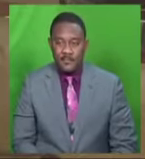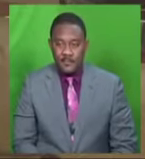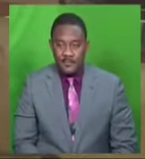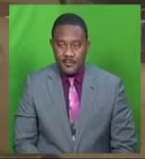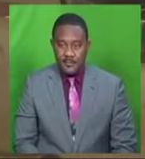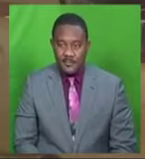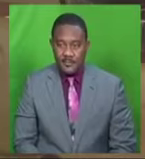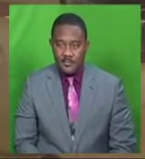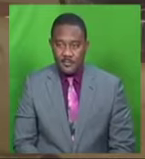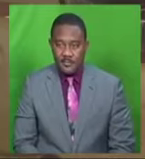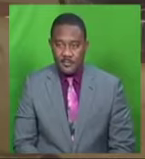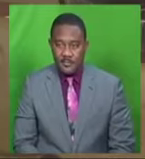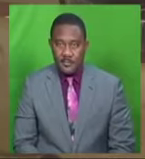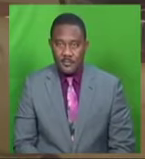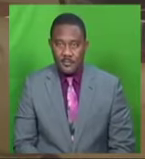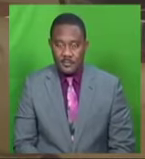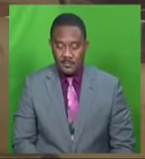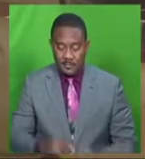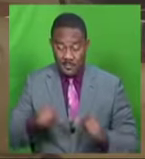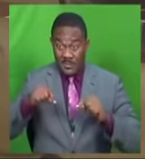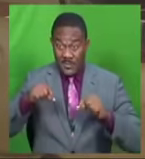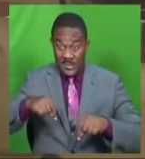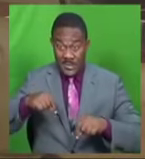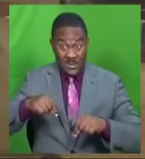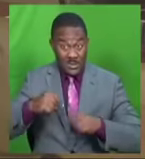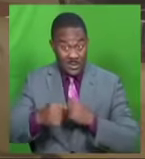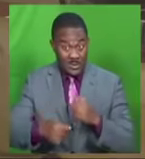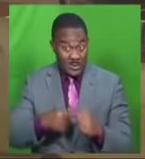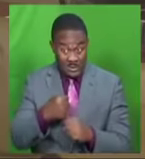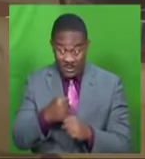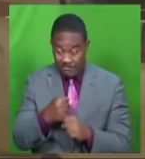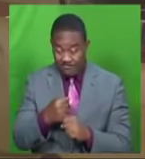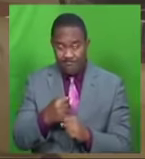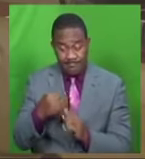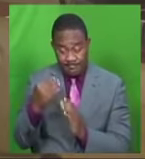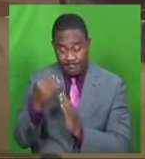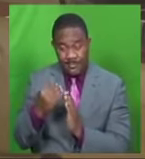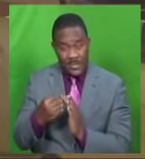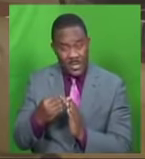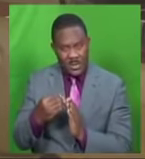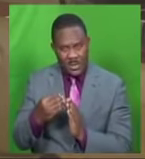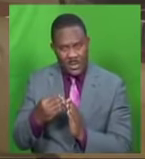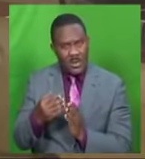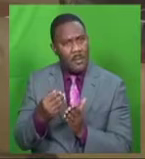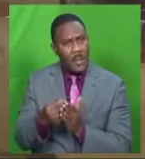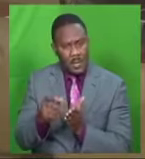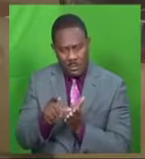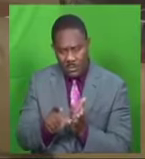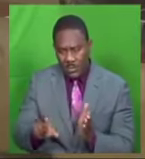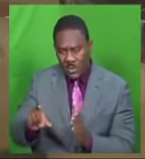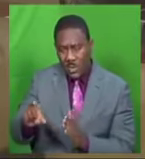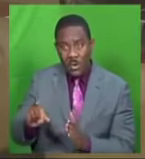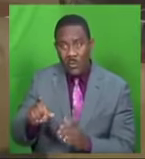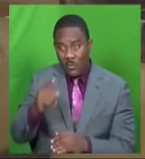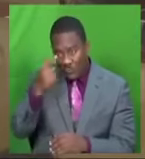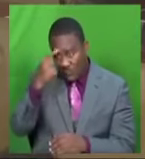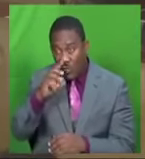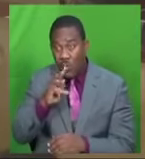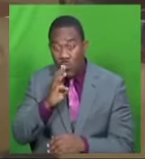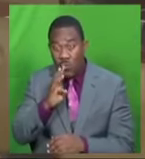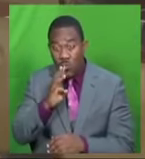not serious because this year's budget, the allocation that they made for the water sector, water and sanitation, Mr. Speaker,